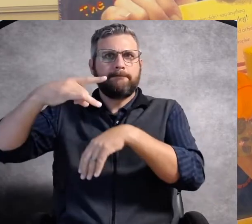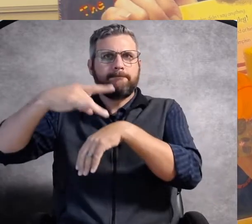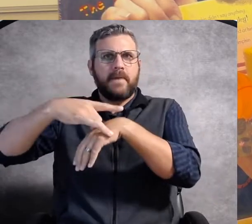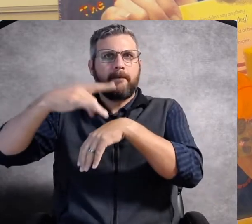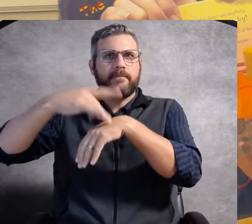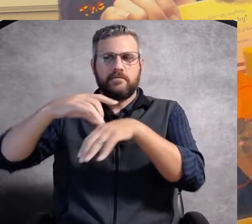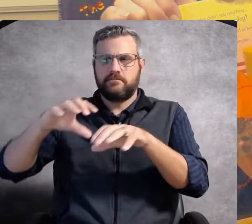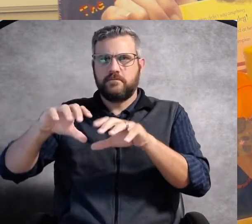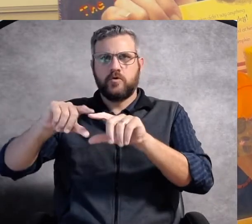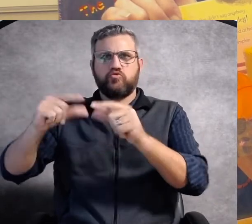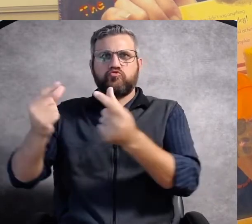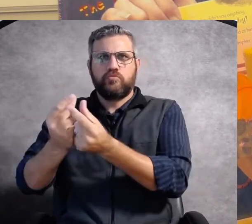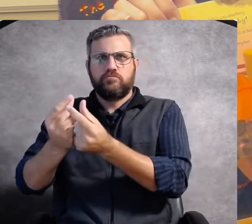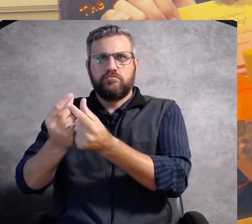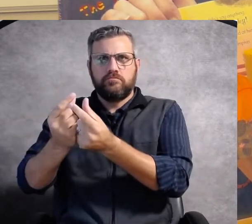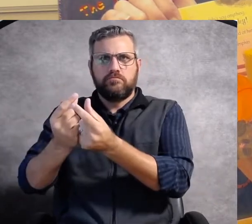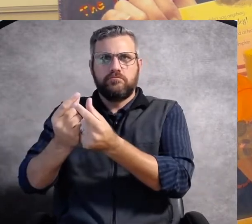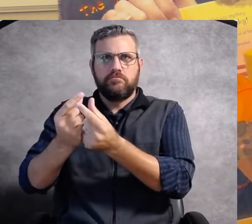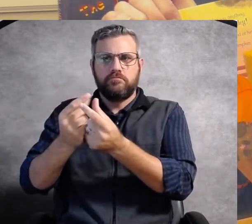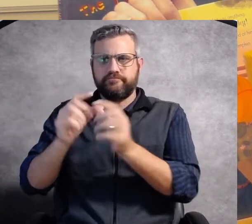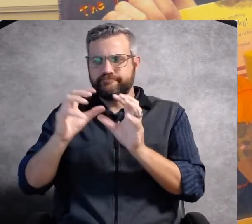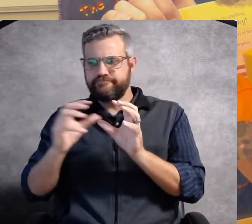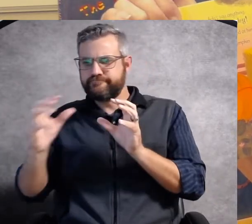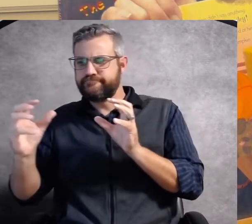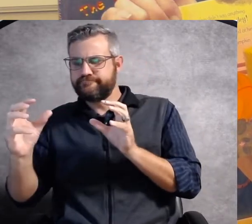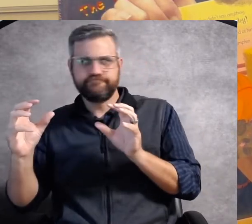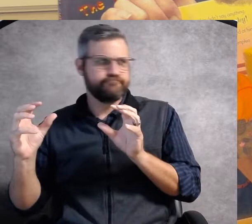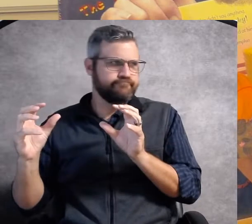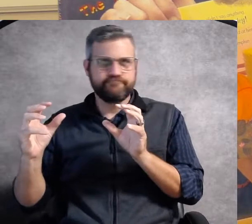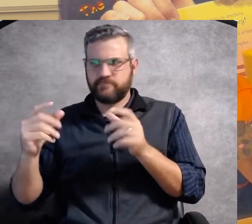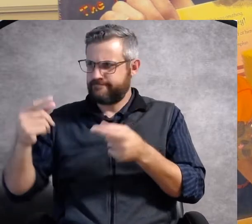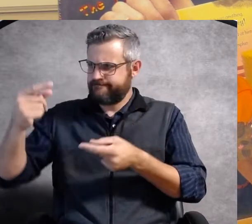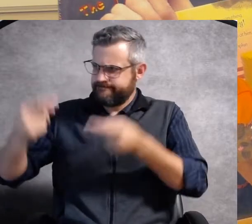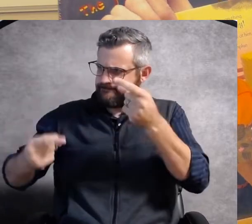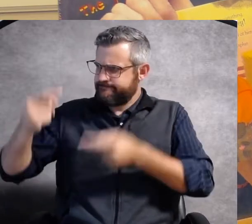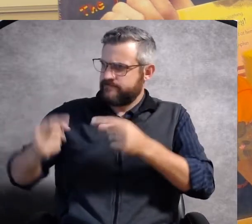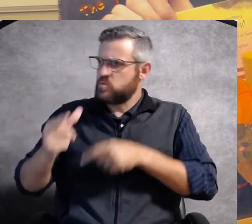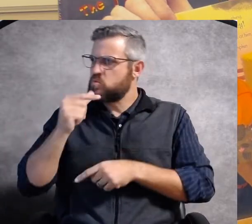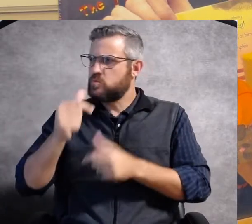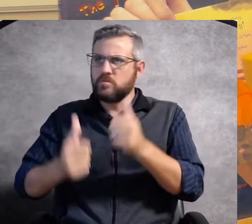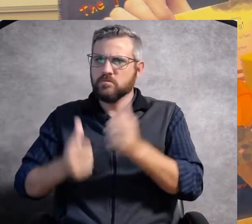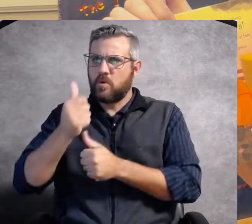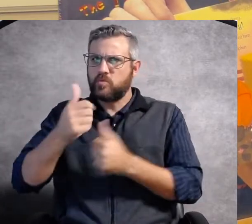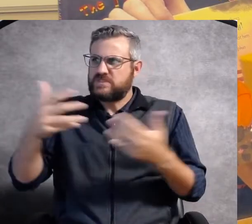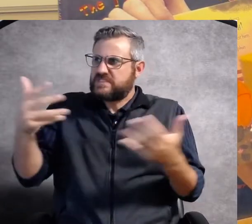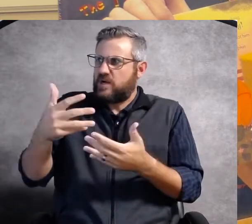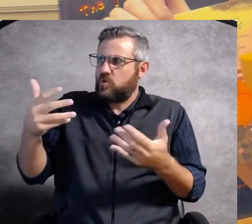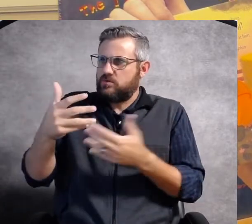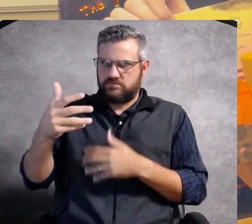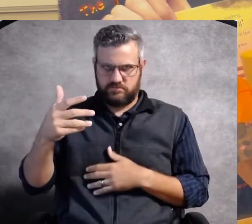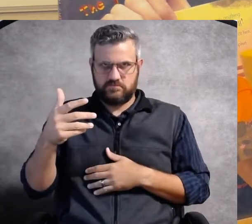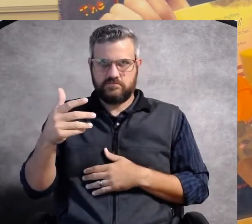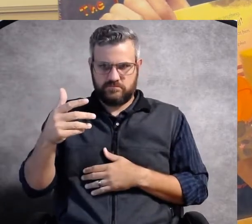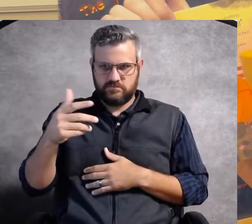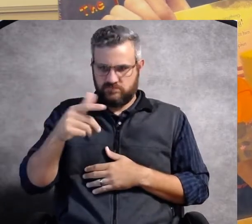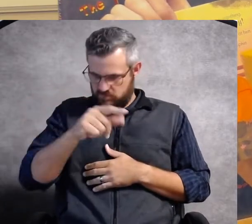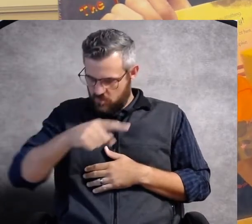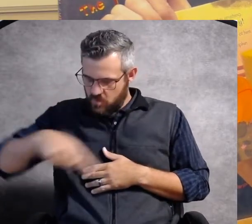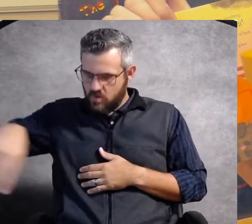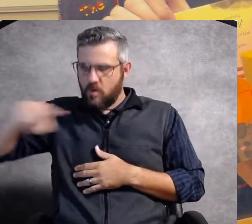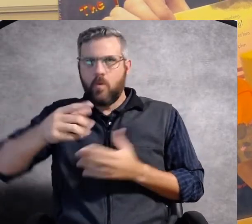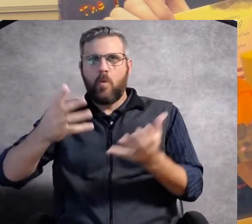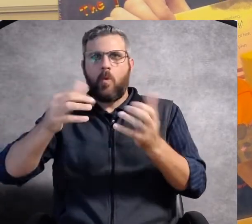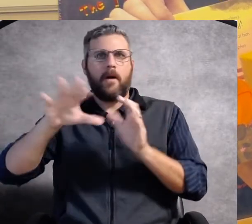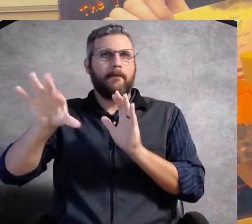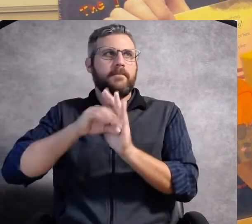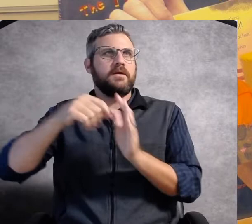of pumpkins, still waiting in the field, argued about who would be the scariest. They